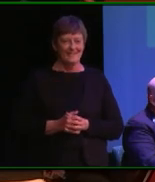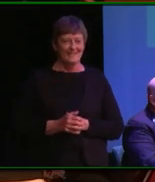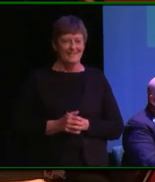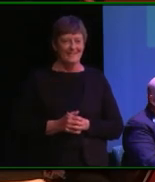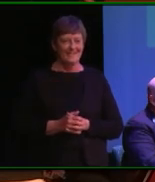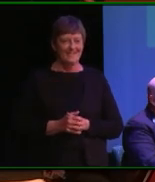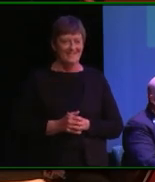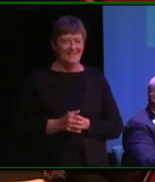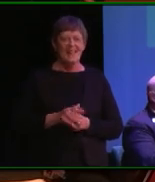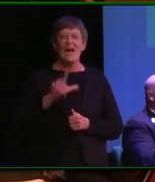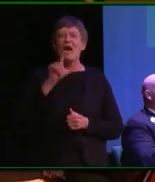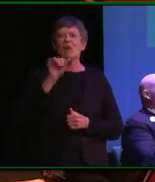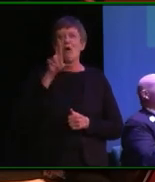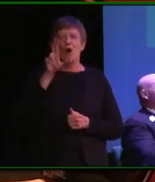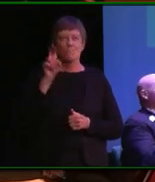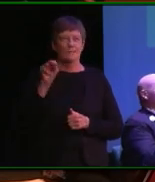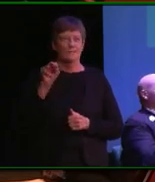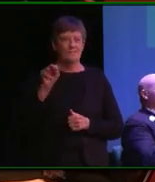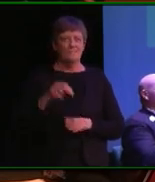and Lauren Wood.